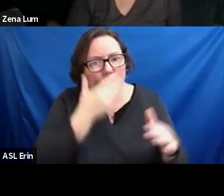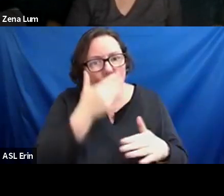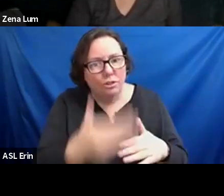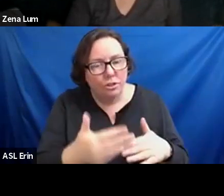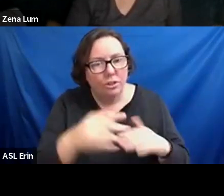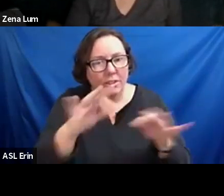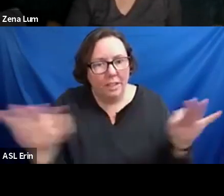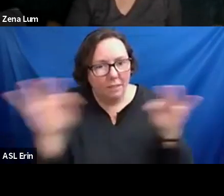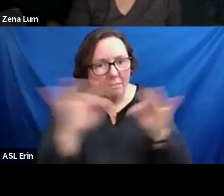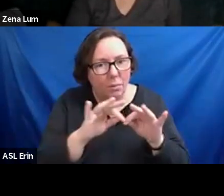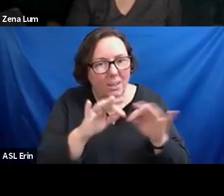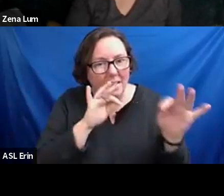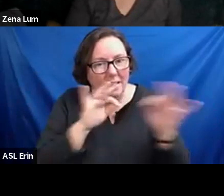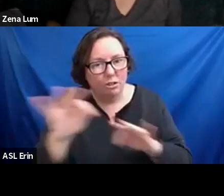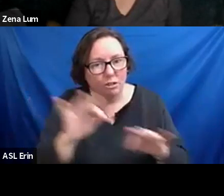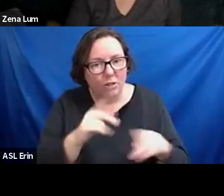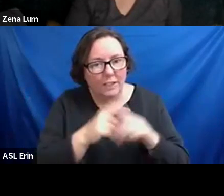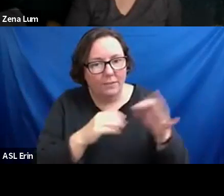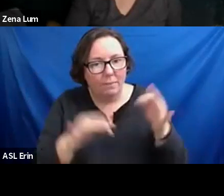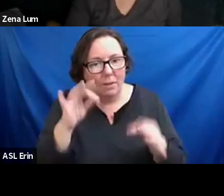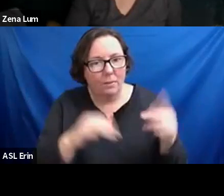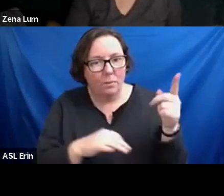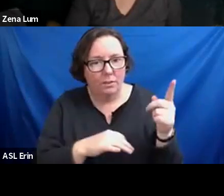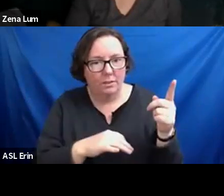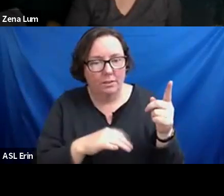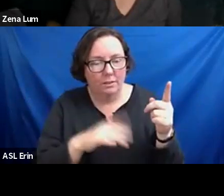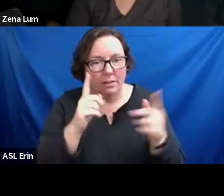very important instructions as to